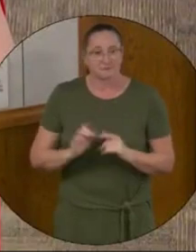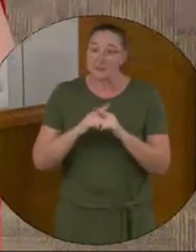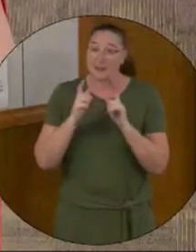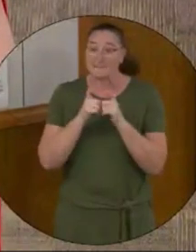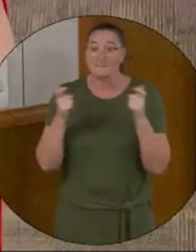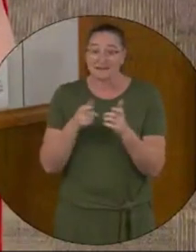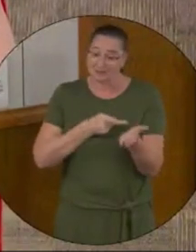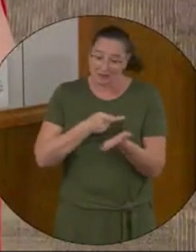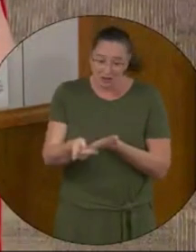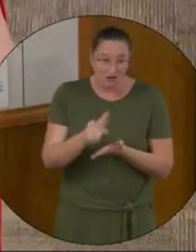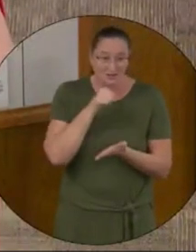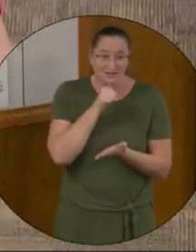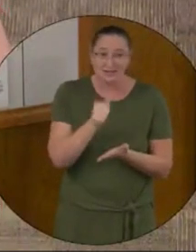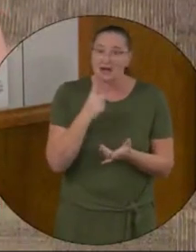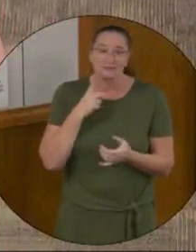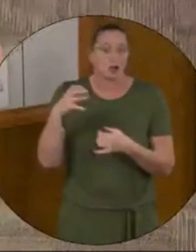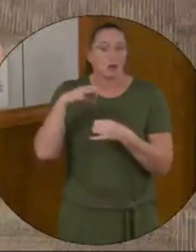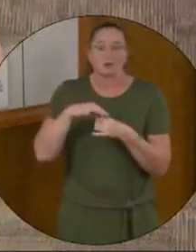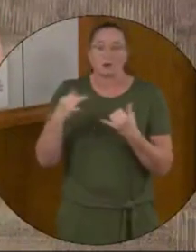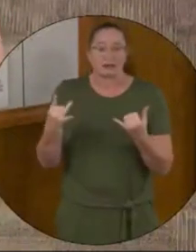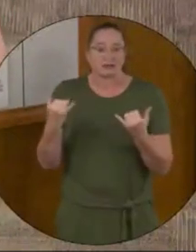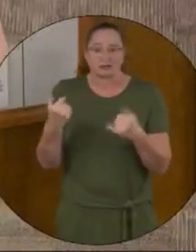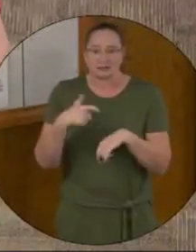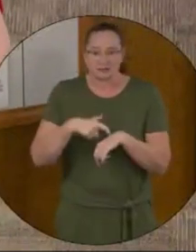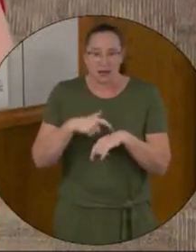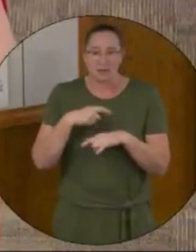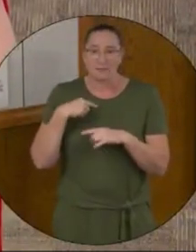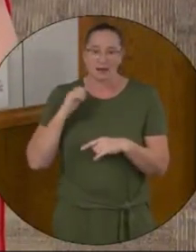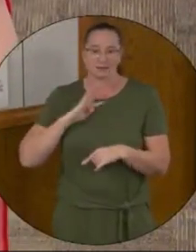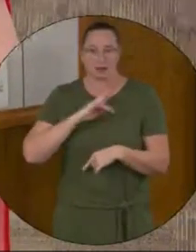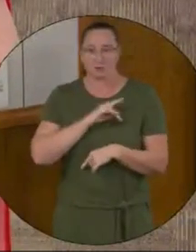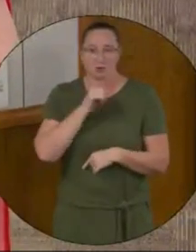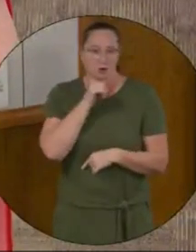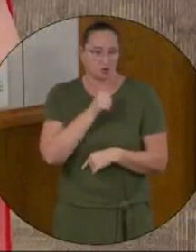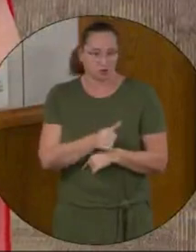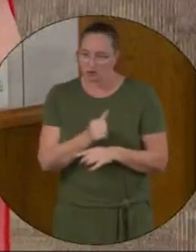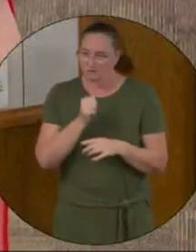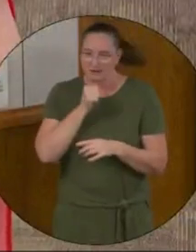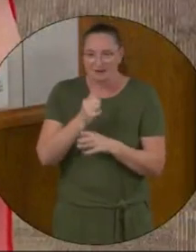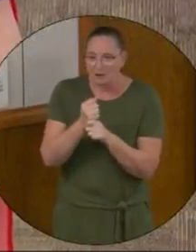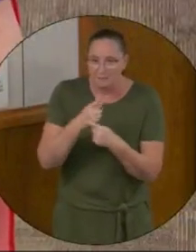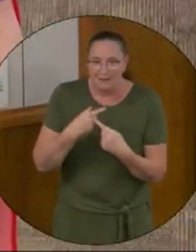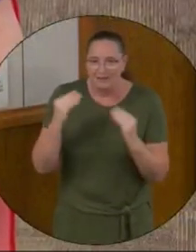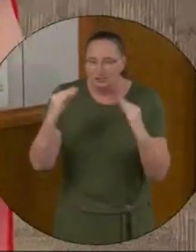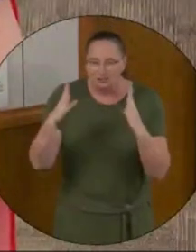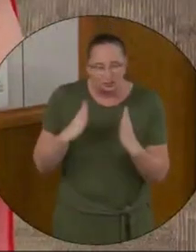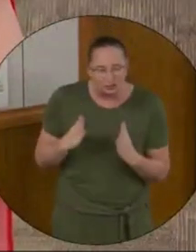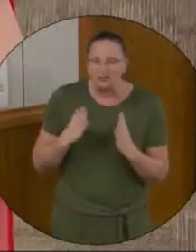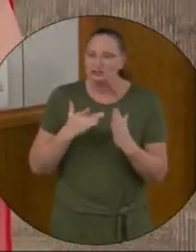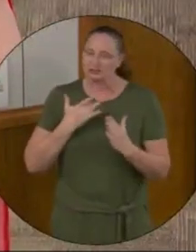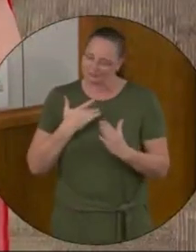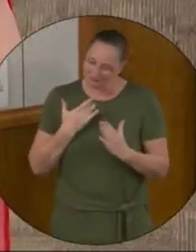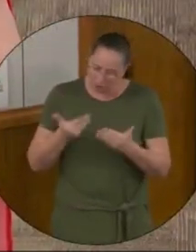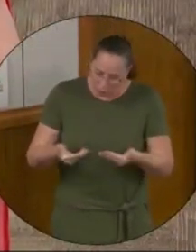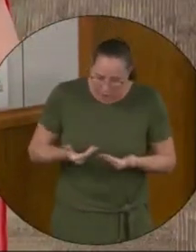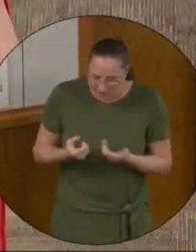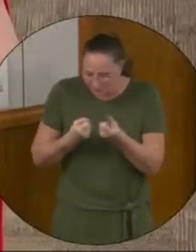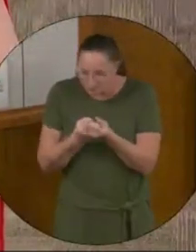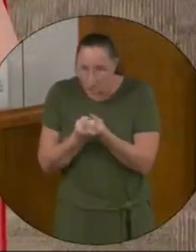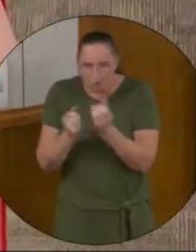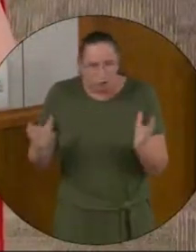failures of that aren't even up for re-election this time. As a board, you have not made teachers feel welcome or supported or encouraged. As teachers, we